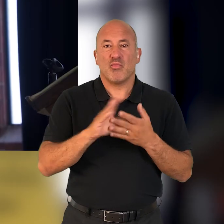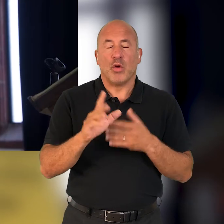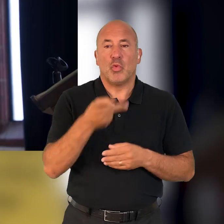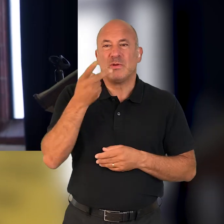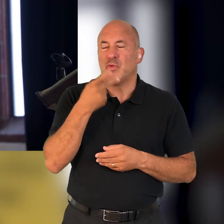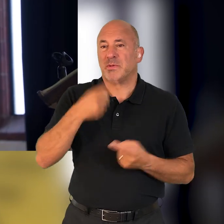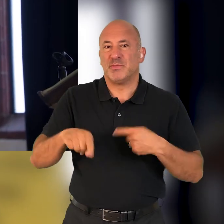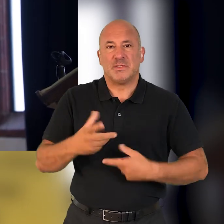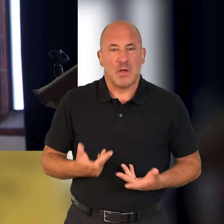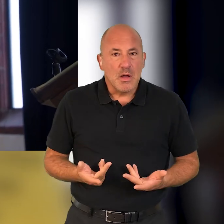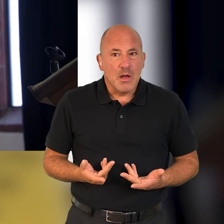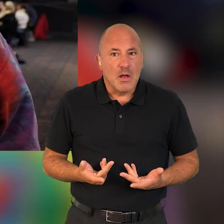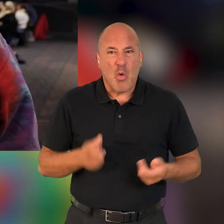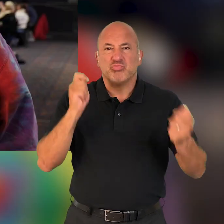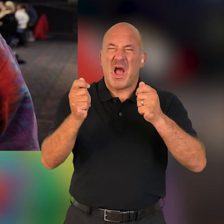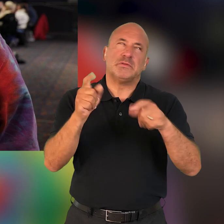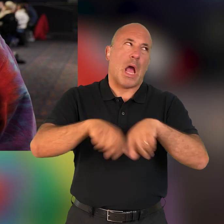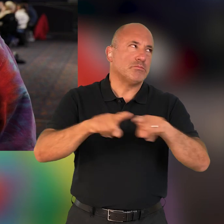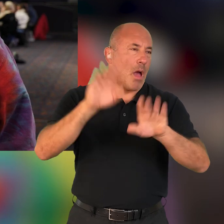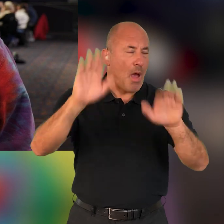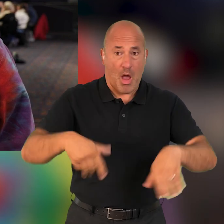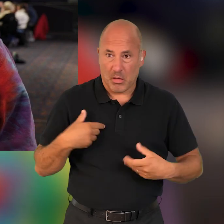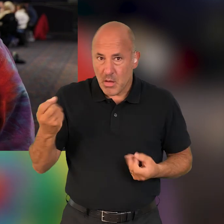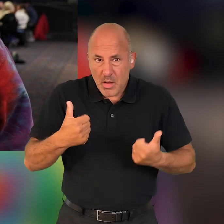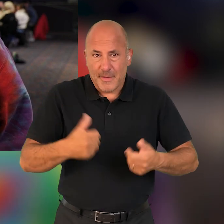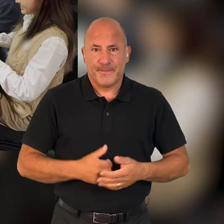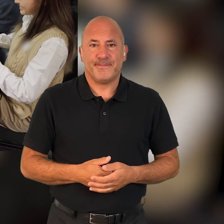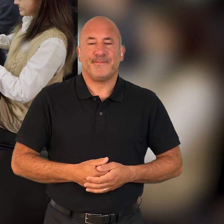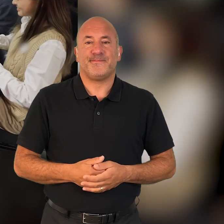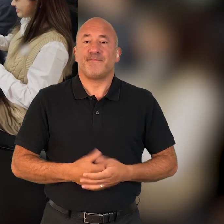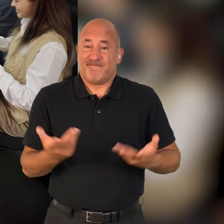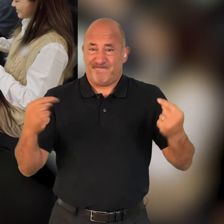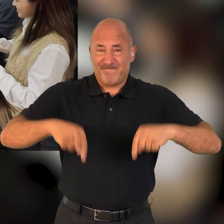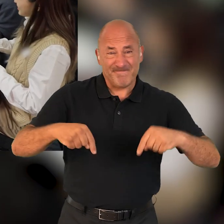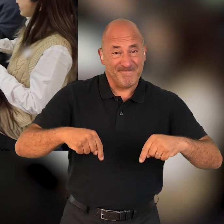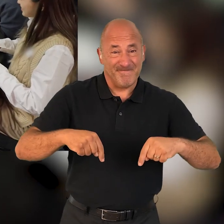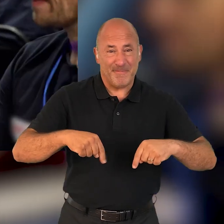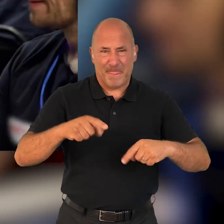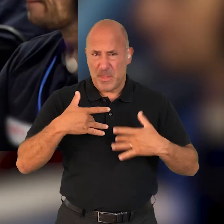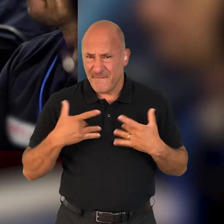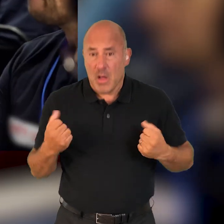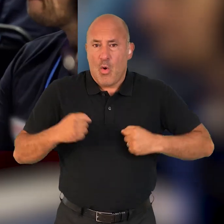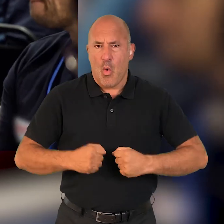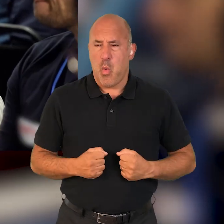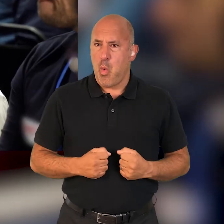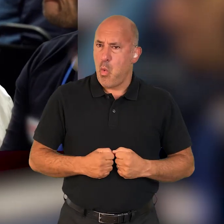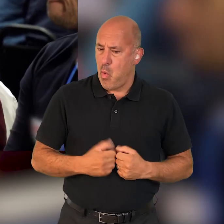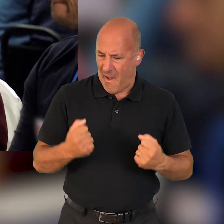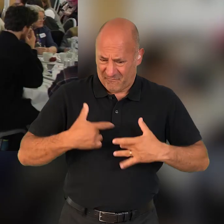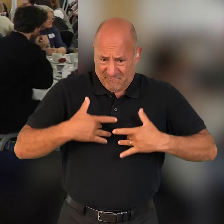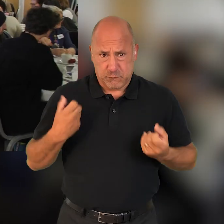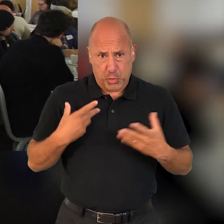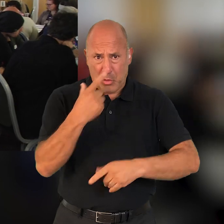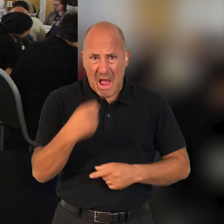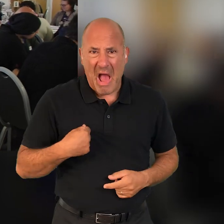feels like the input is being recorded rather than rephrased. When you come to something like this, you're reignited again to